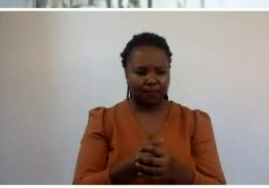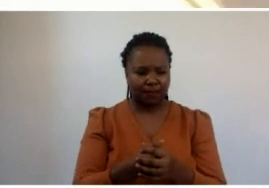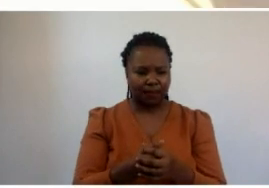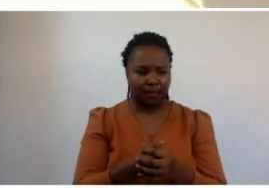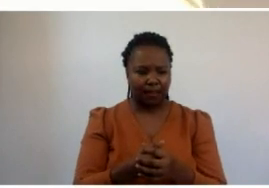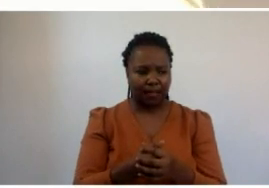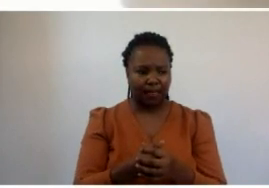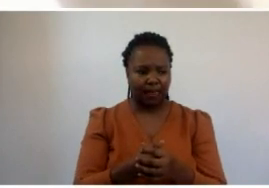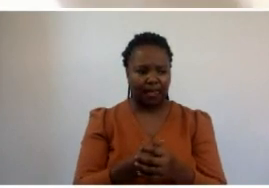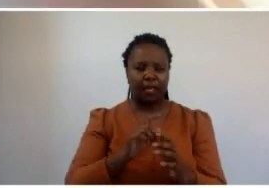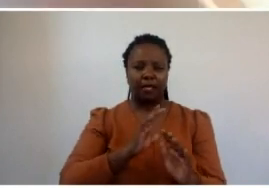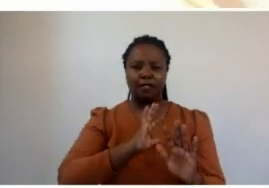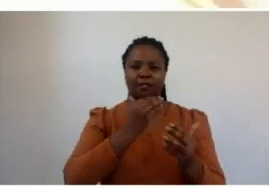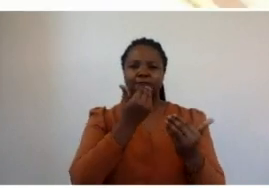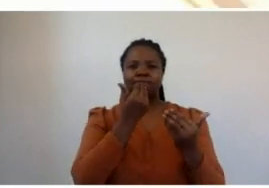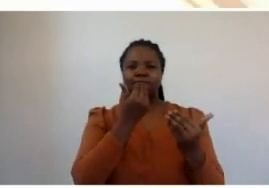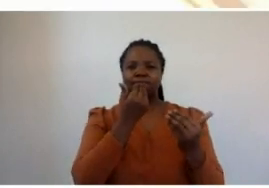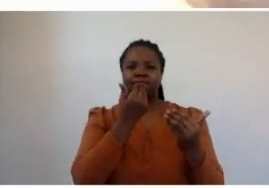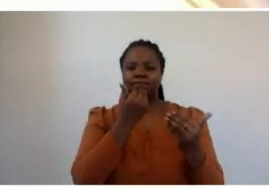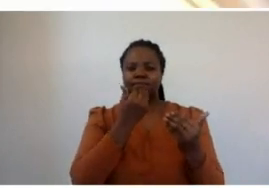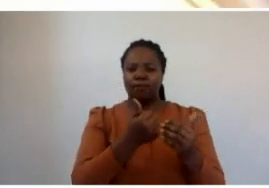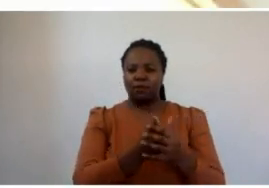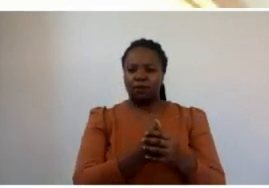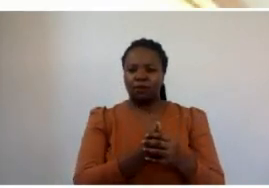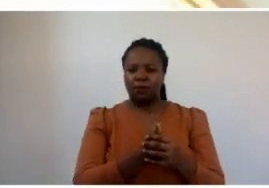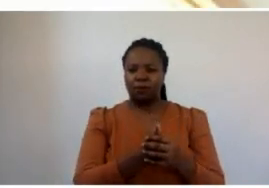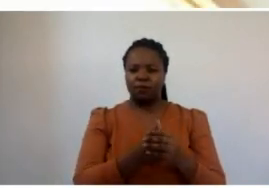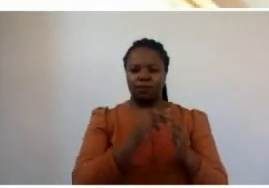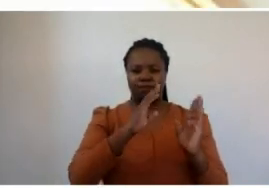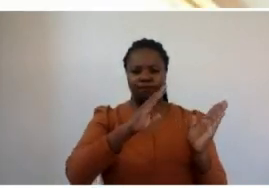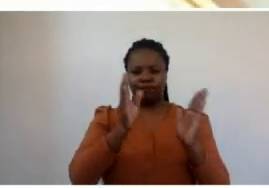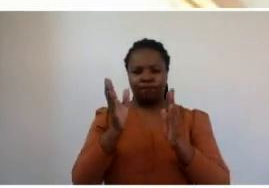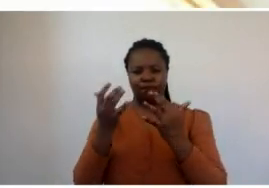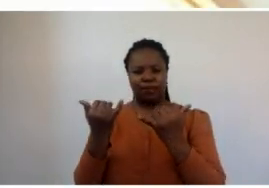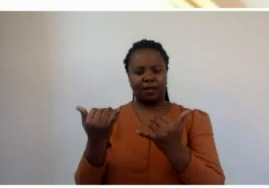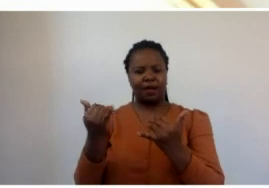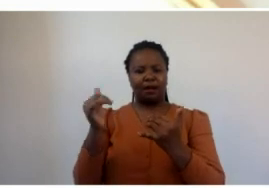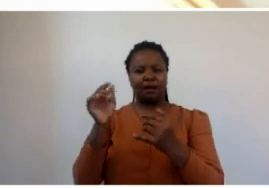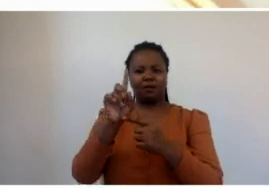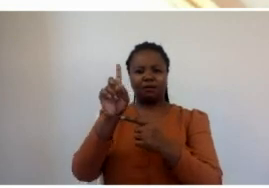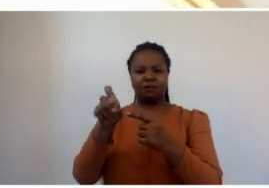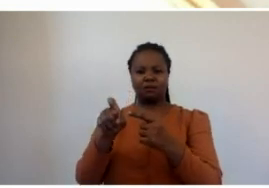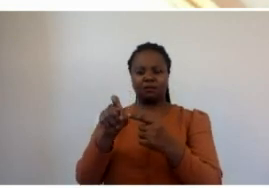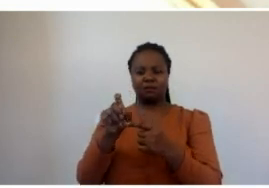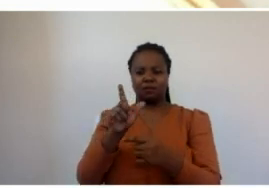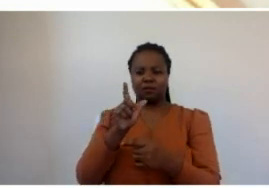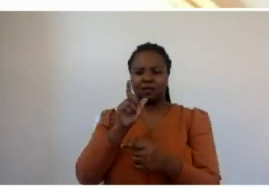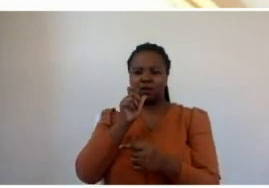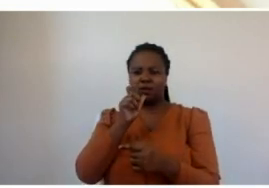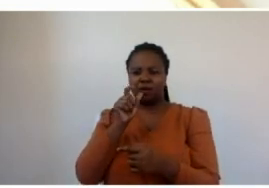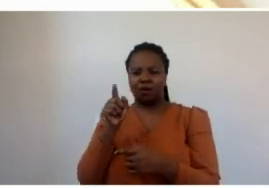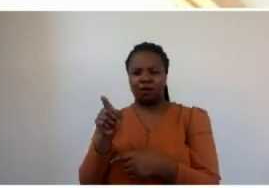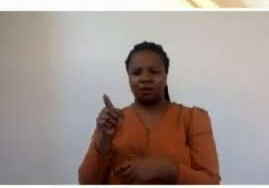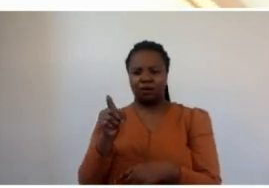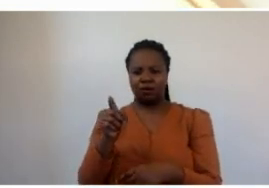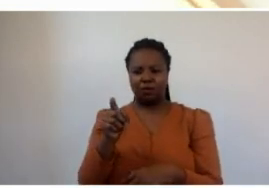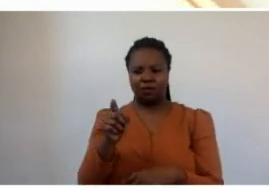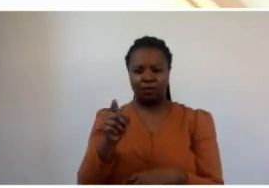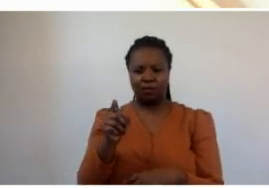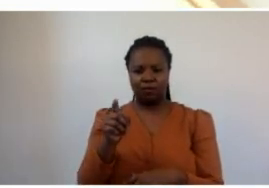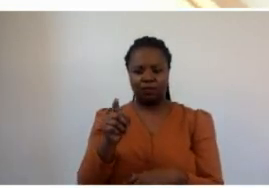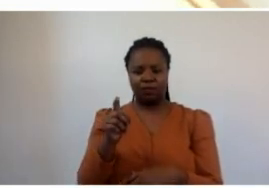Thank you very much, Ewan. Now I'd like to pose a question to Vibhu Sharma, the Disability and